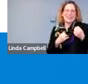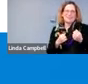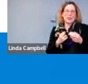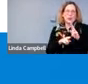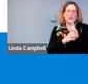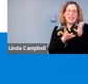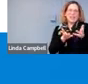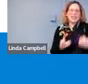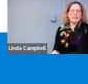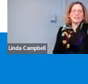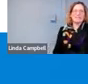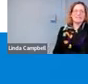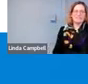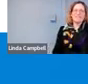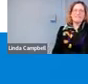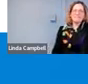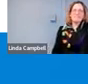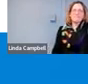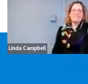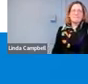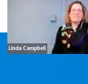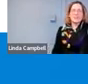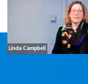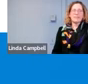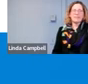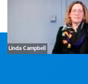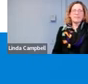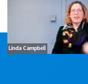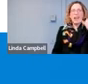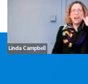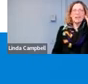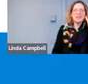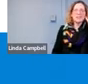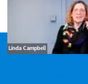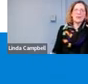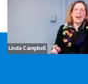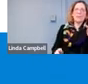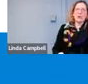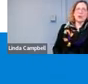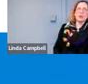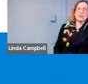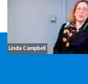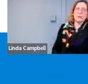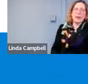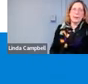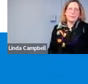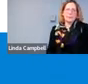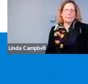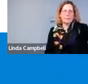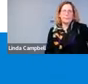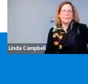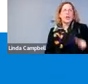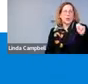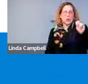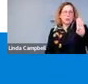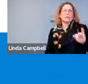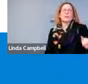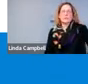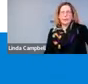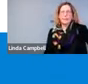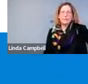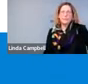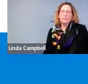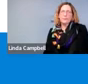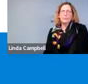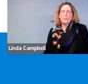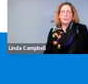and hopefully a lot of people will volunteer to take upon this service. Ideally, it would happen in New